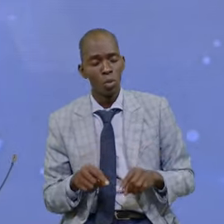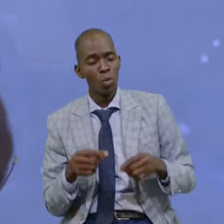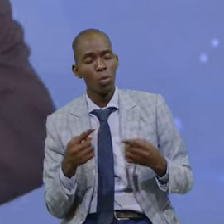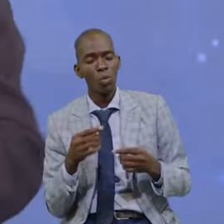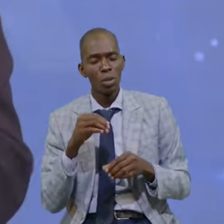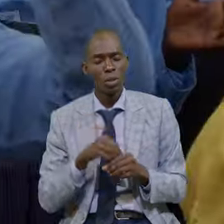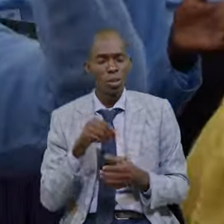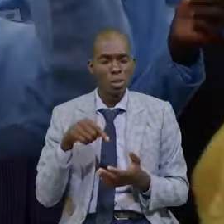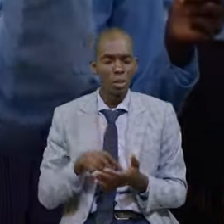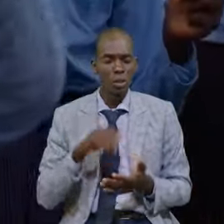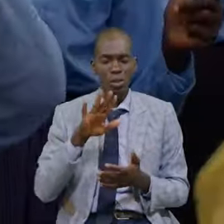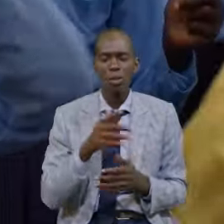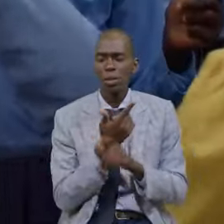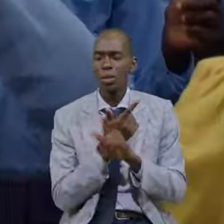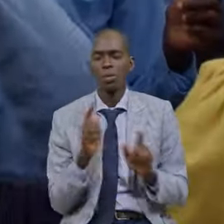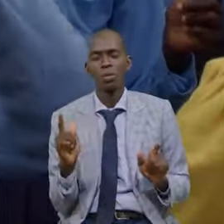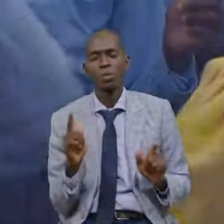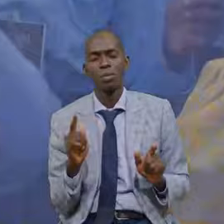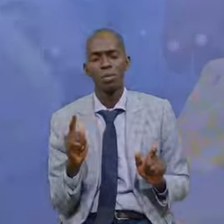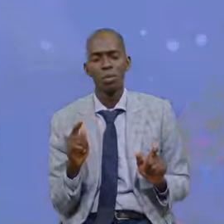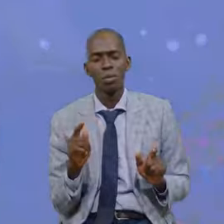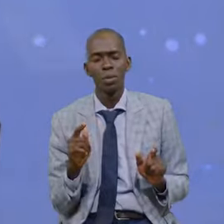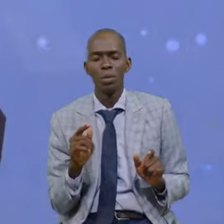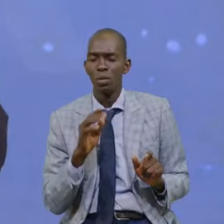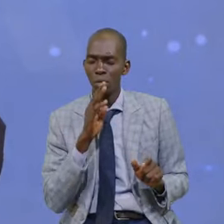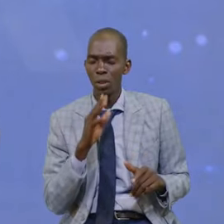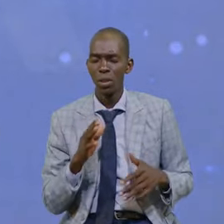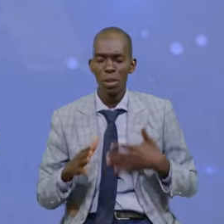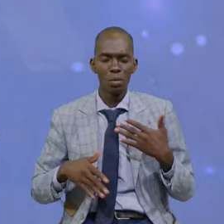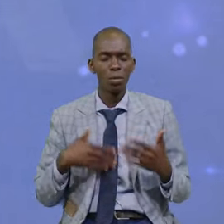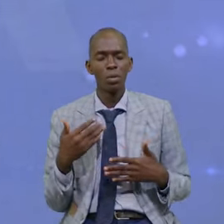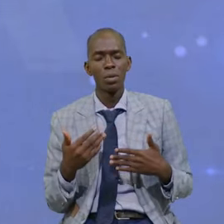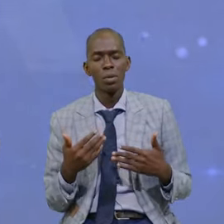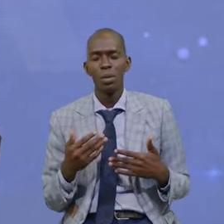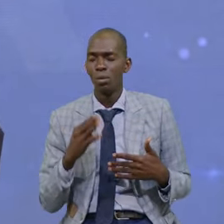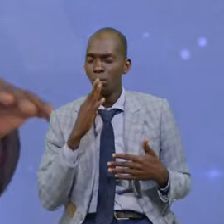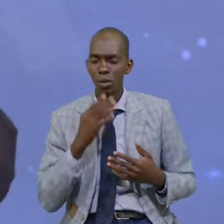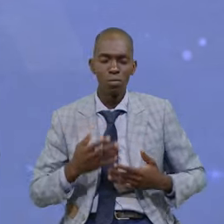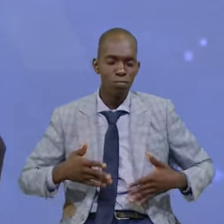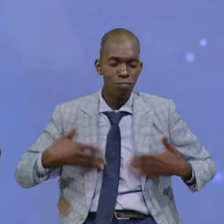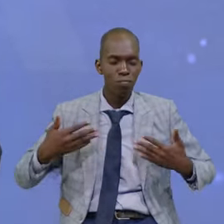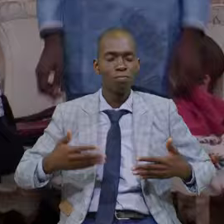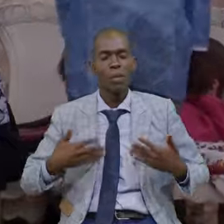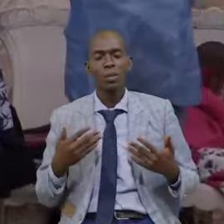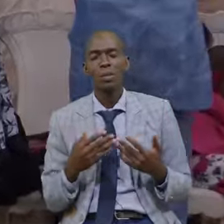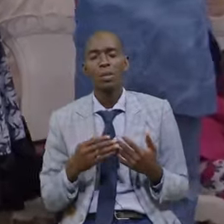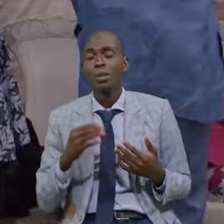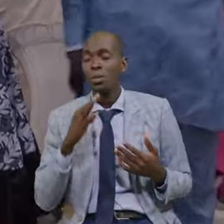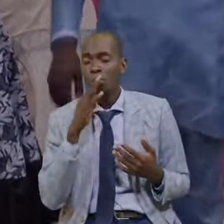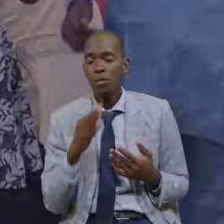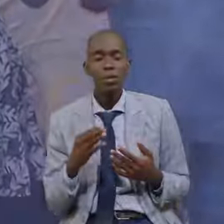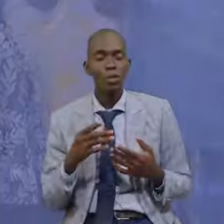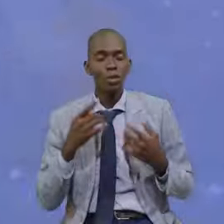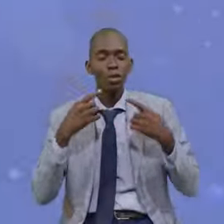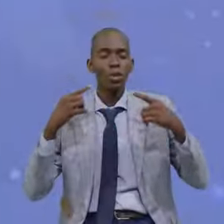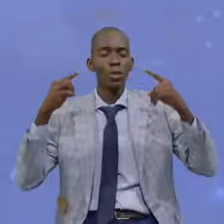this your liberation. Be happy, be joyful, be successful, and